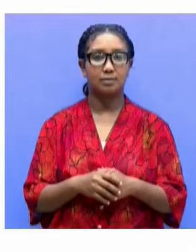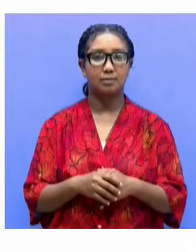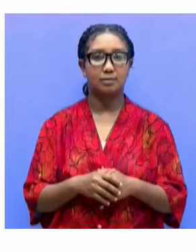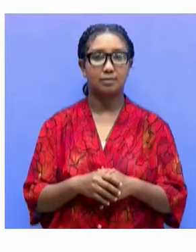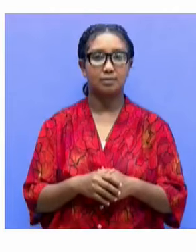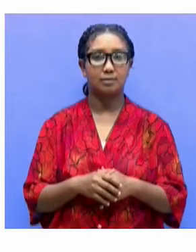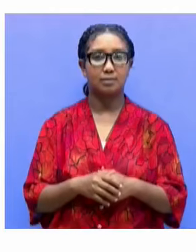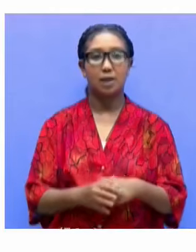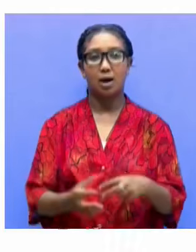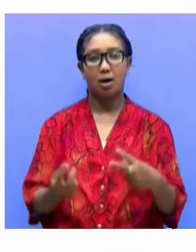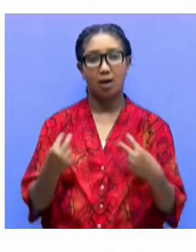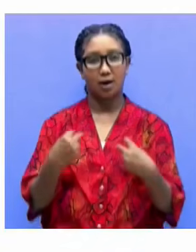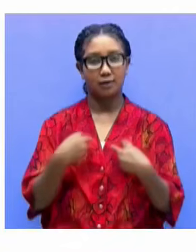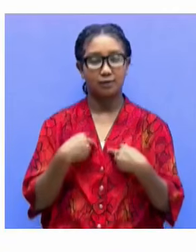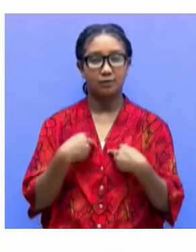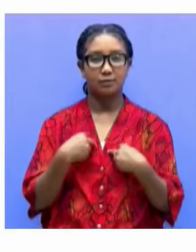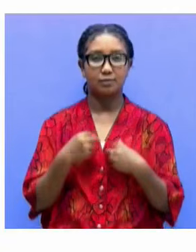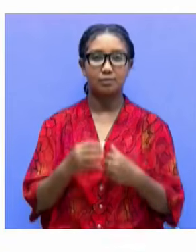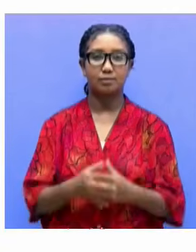have